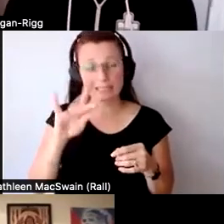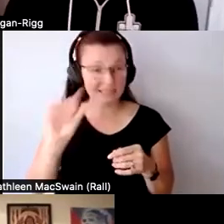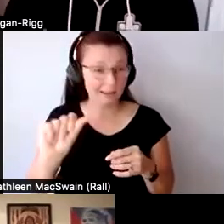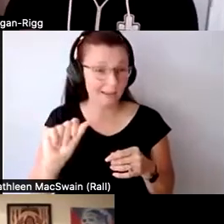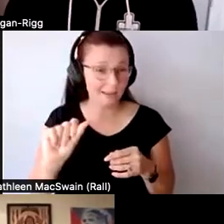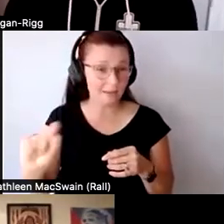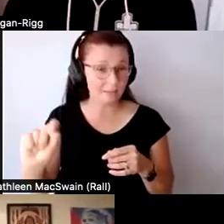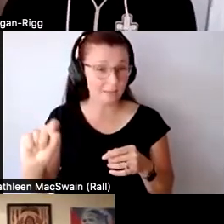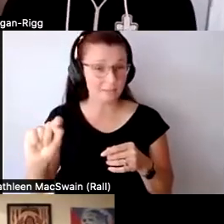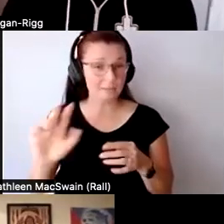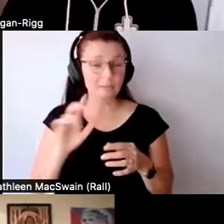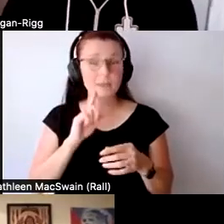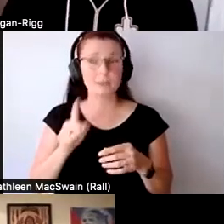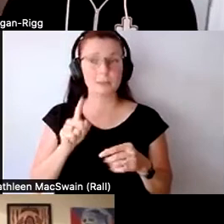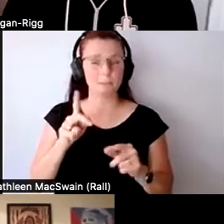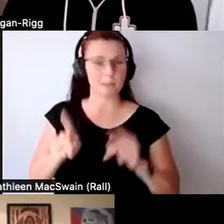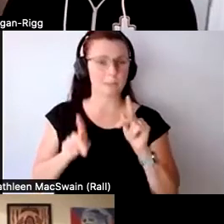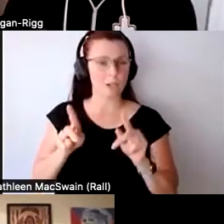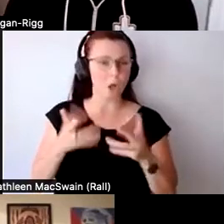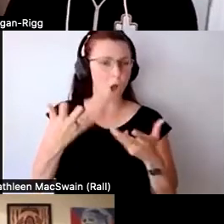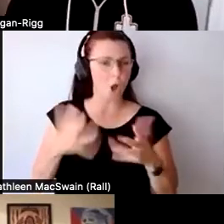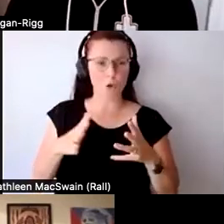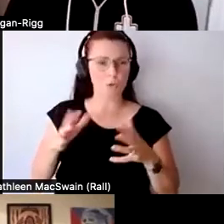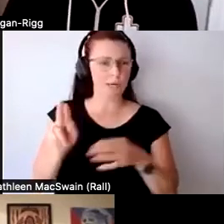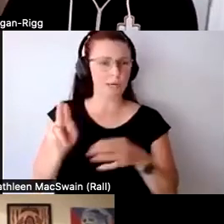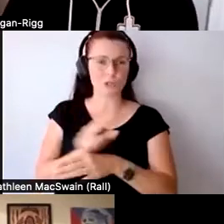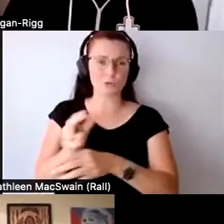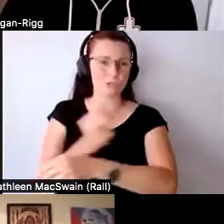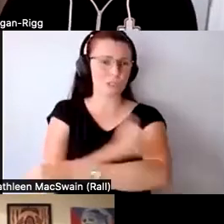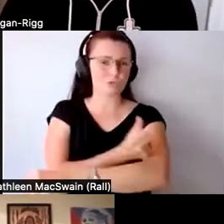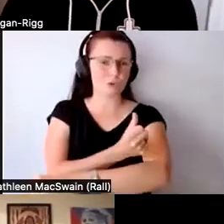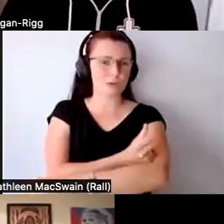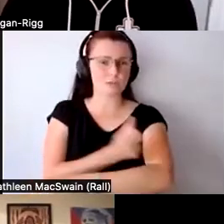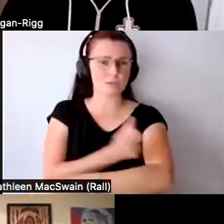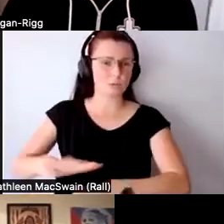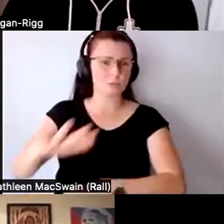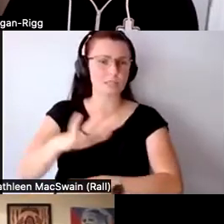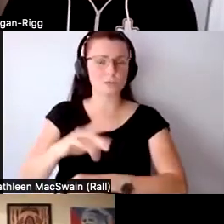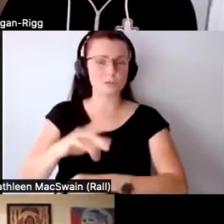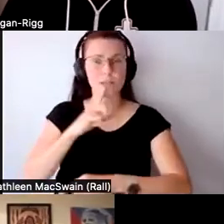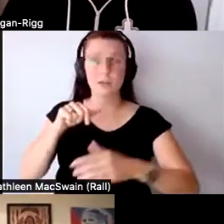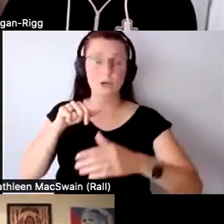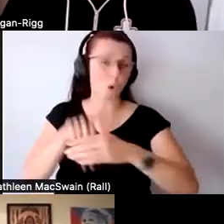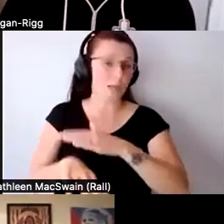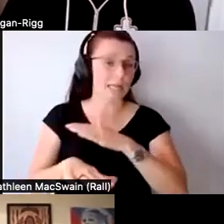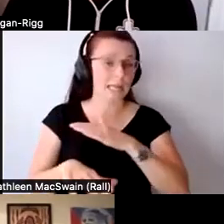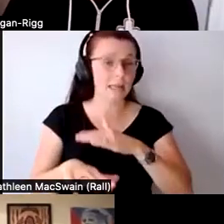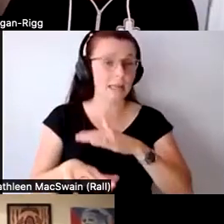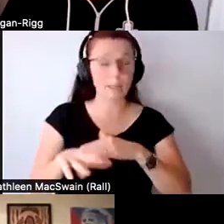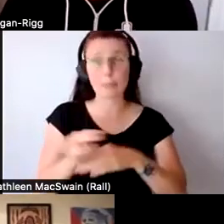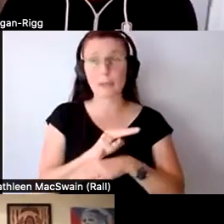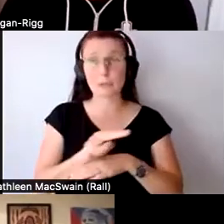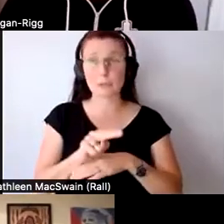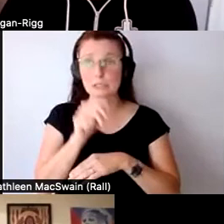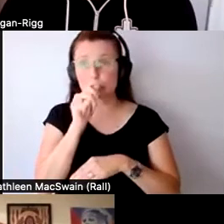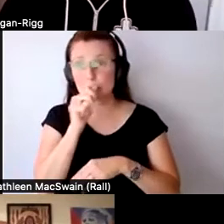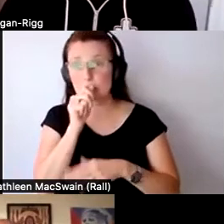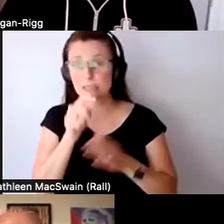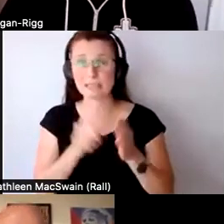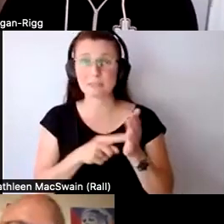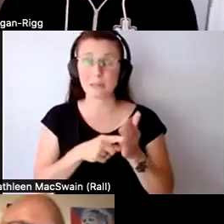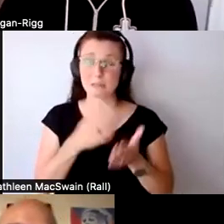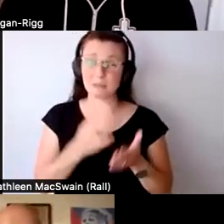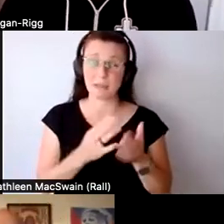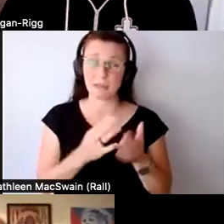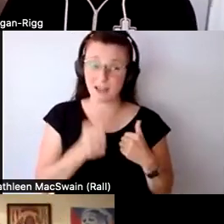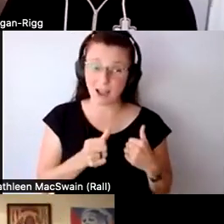drugs in these spaces already, and they're going in, they're using discreetly. you know, maybe not so discreetly sometimes. I know